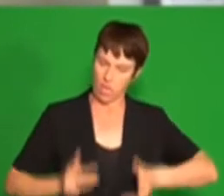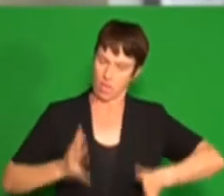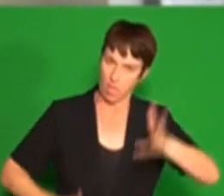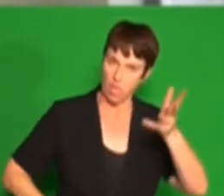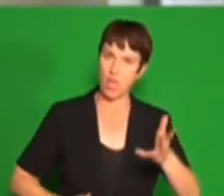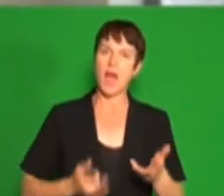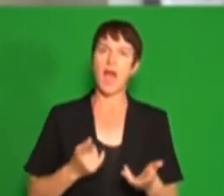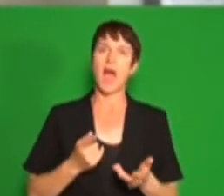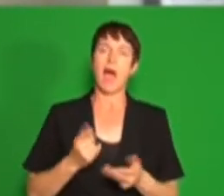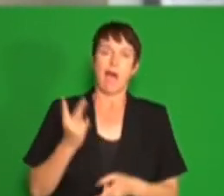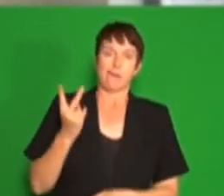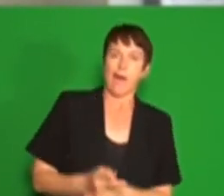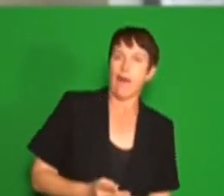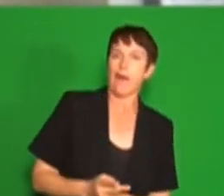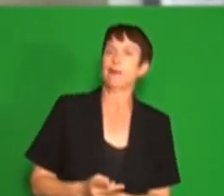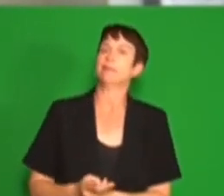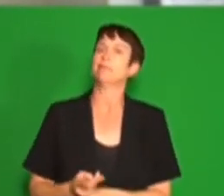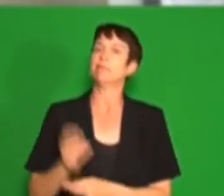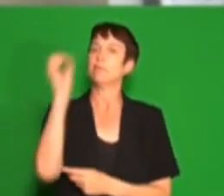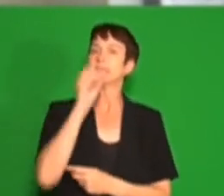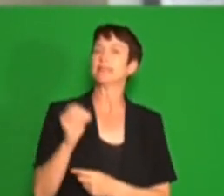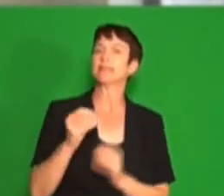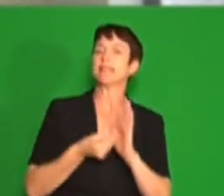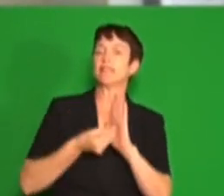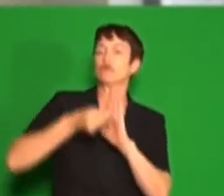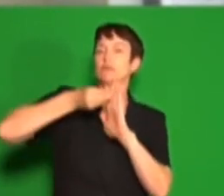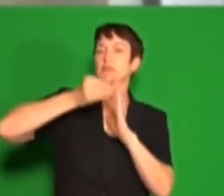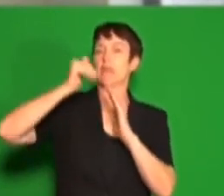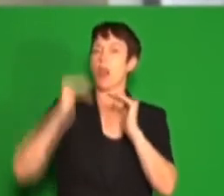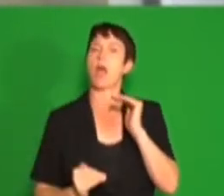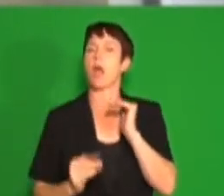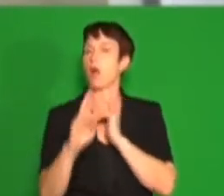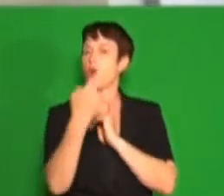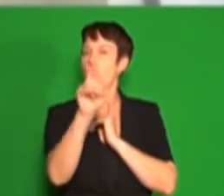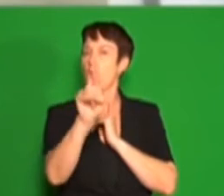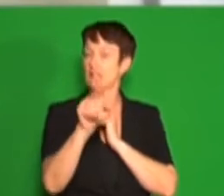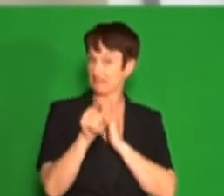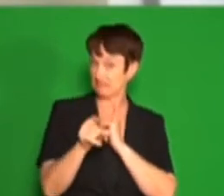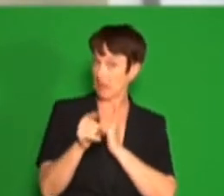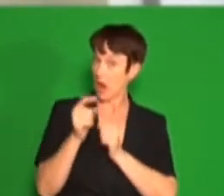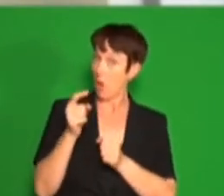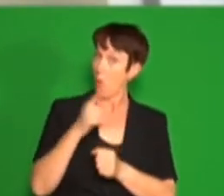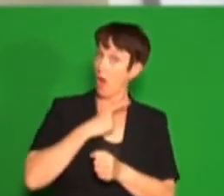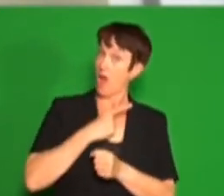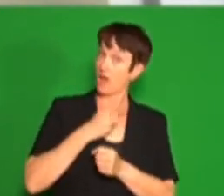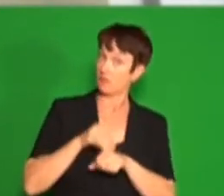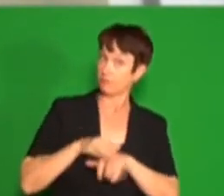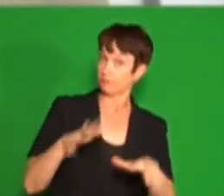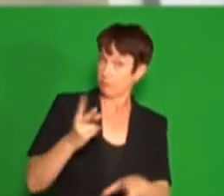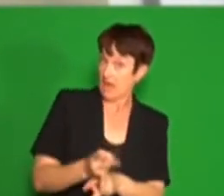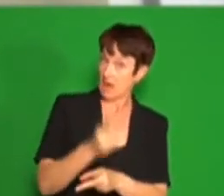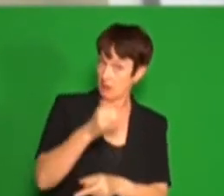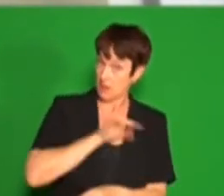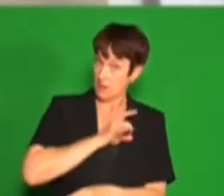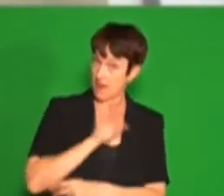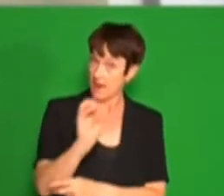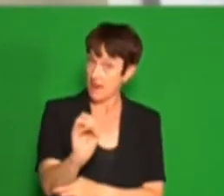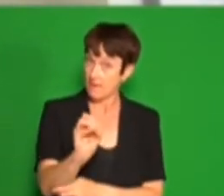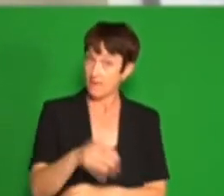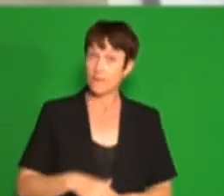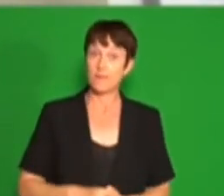potential rate cuts this year? Another question, developed country central banks are likely to